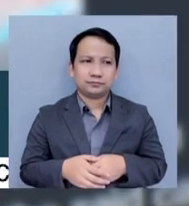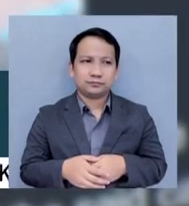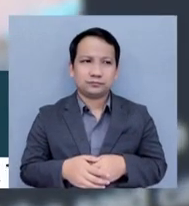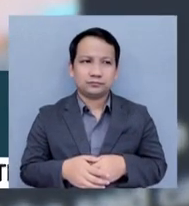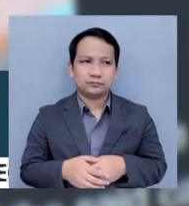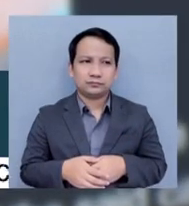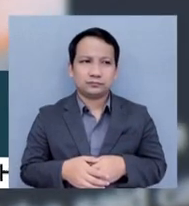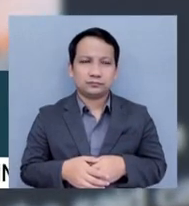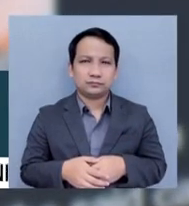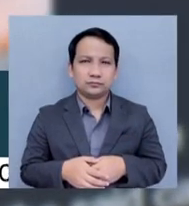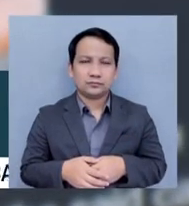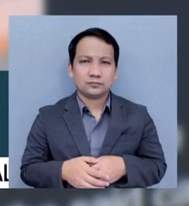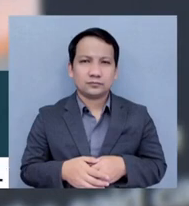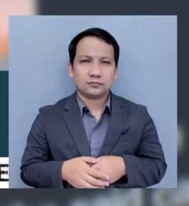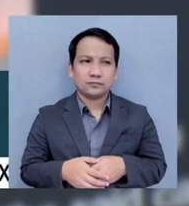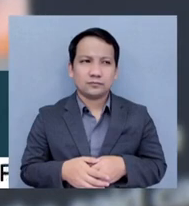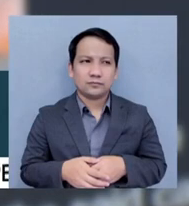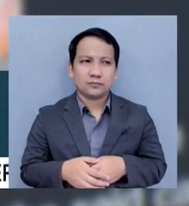I am also